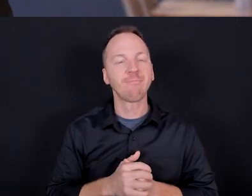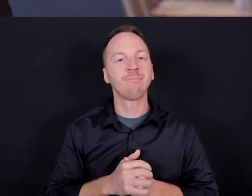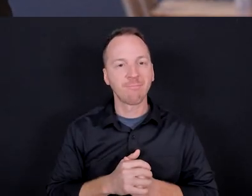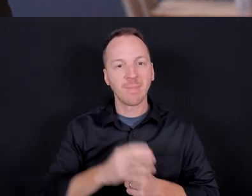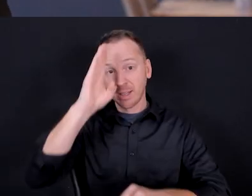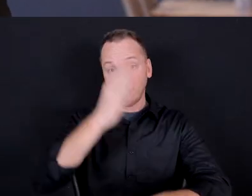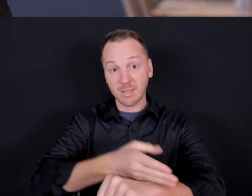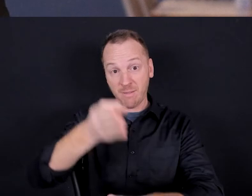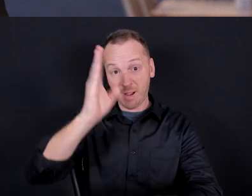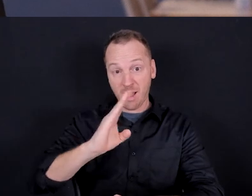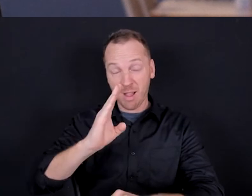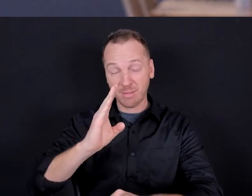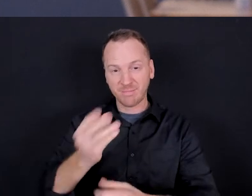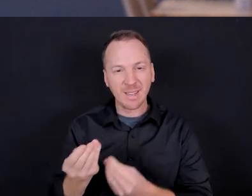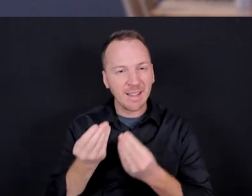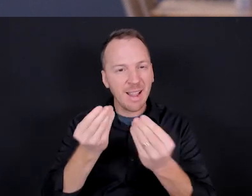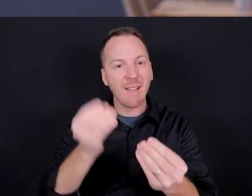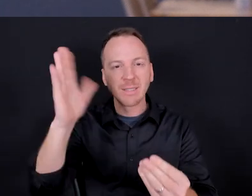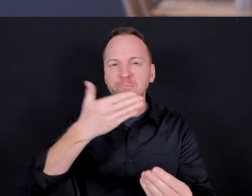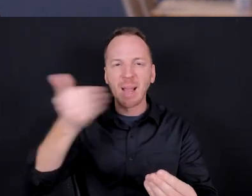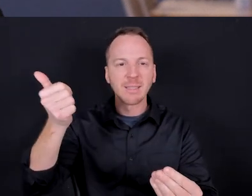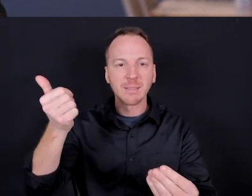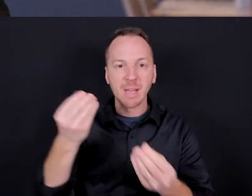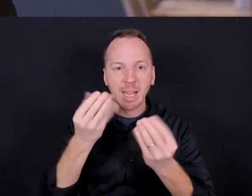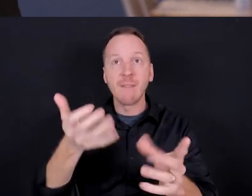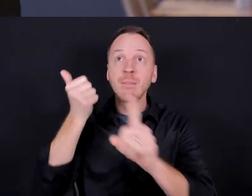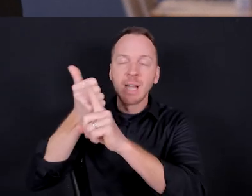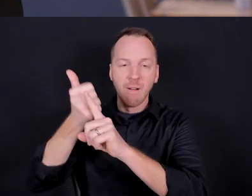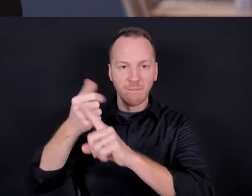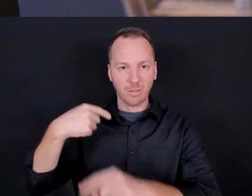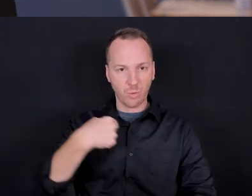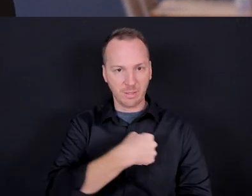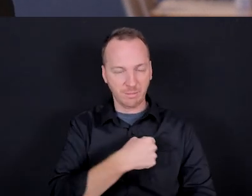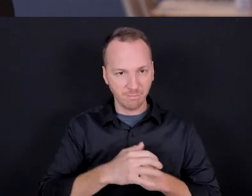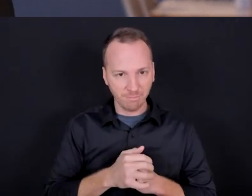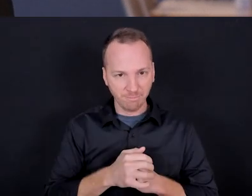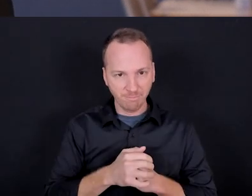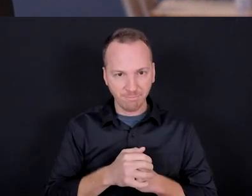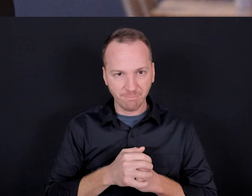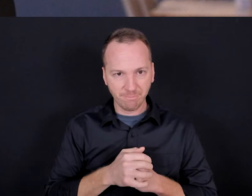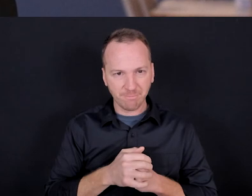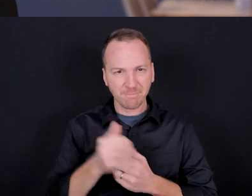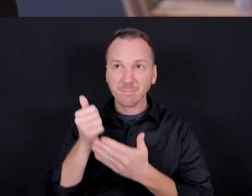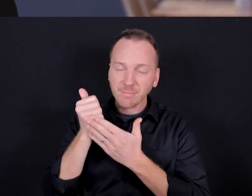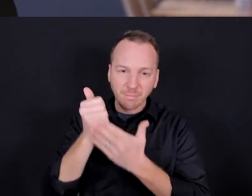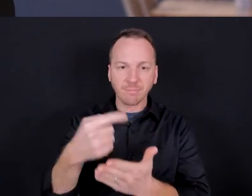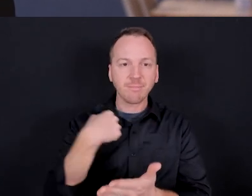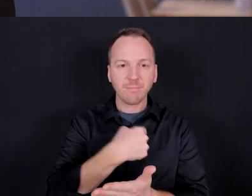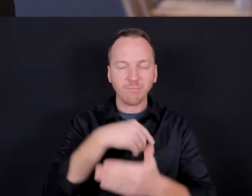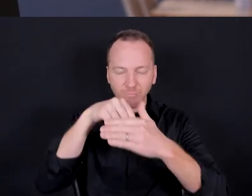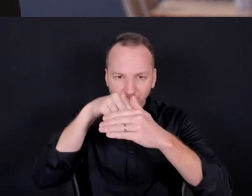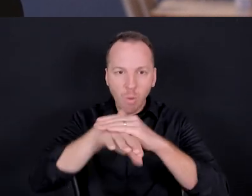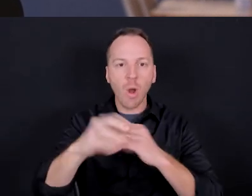Son of God gave his best by giving himself to us, by humbling himself to be born into